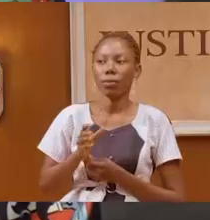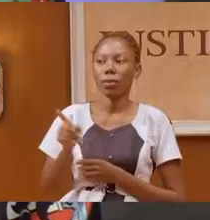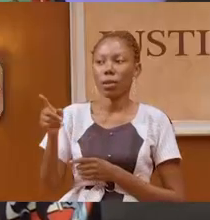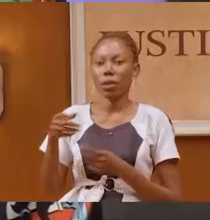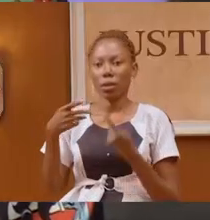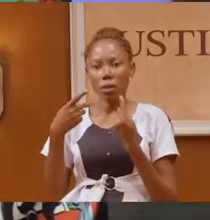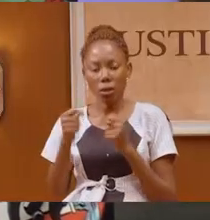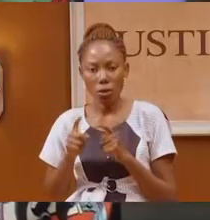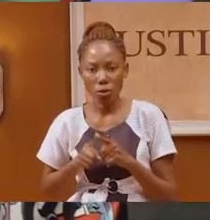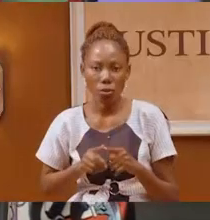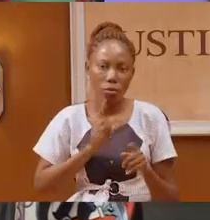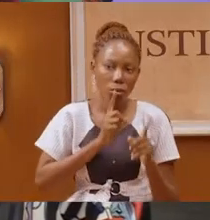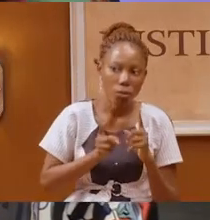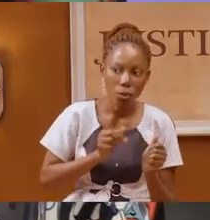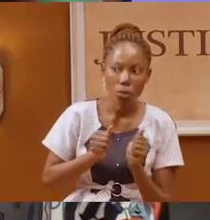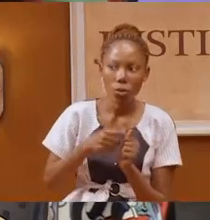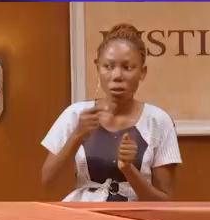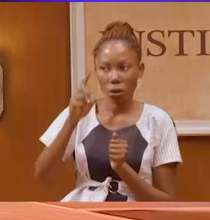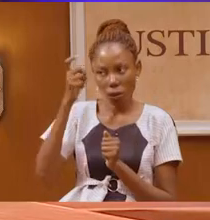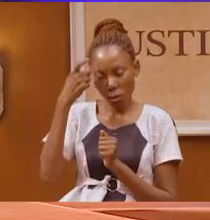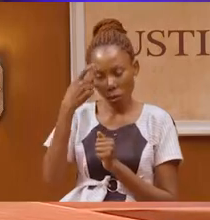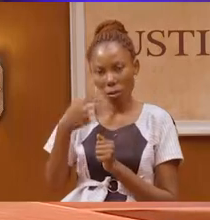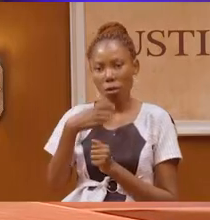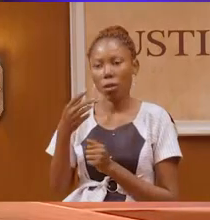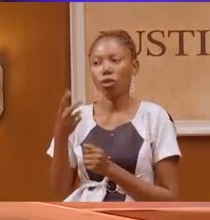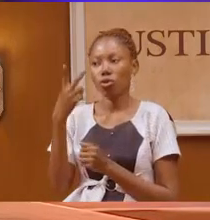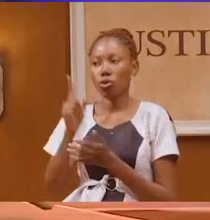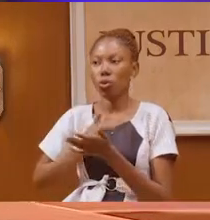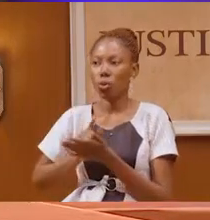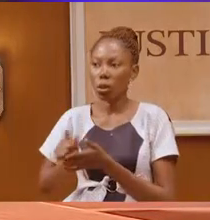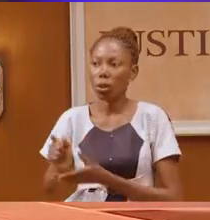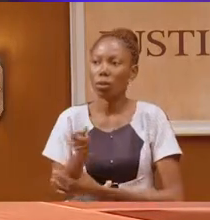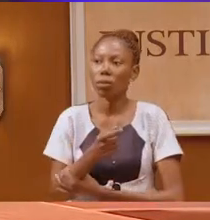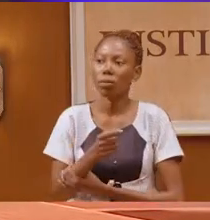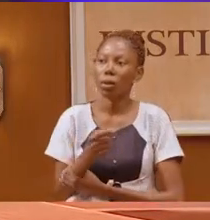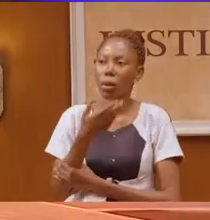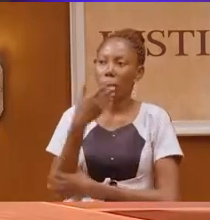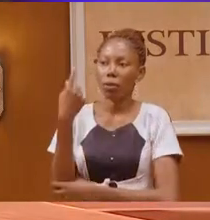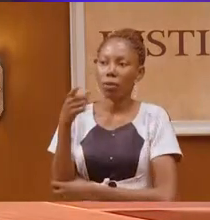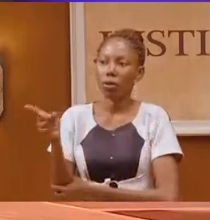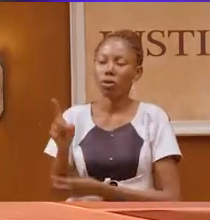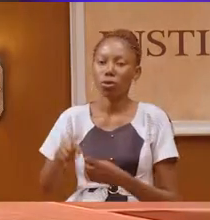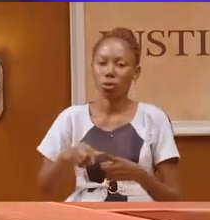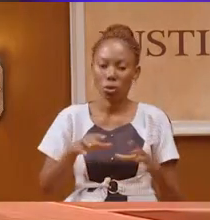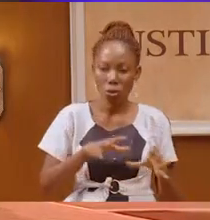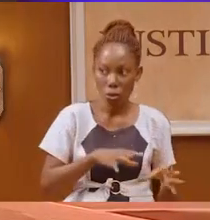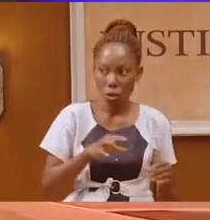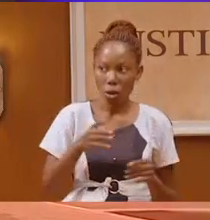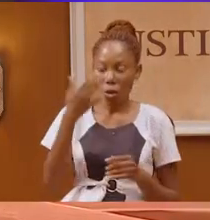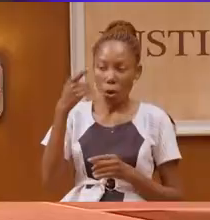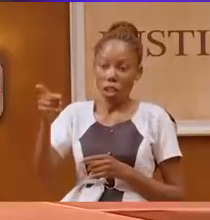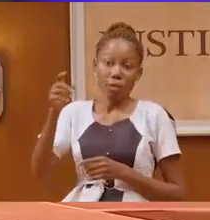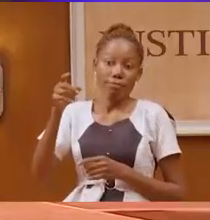to mediate with the government. Of course, the letter gave me 2 weeks. So I have an option, I had to pack my properties to her. She advised me.